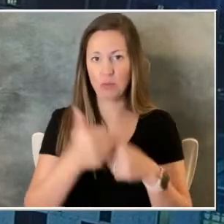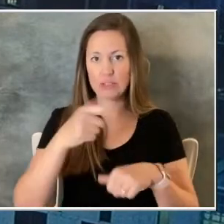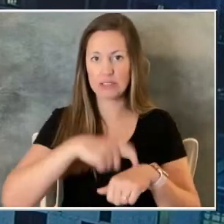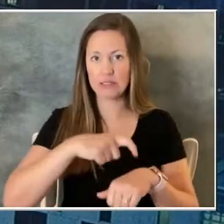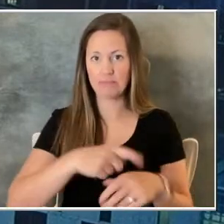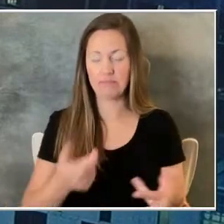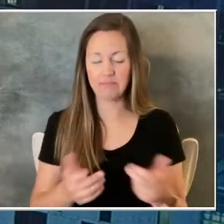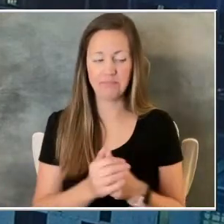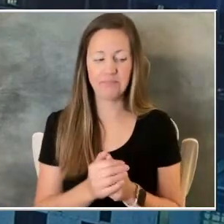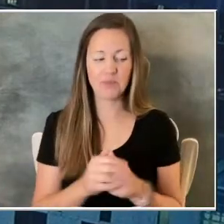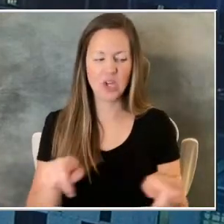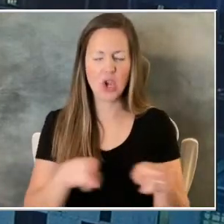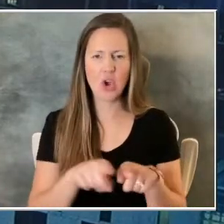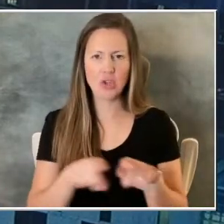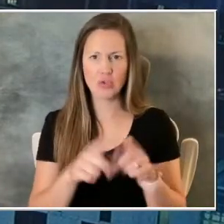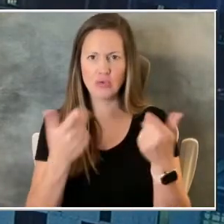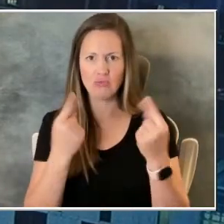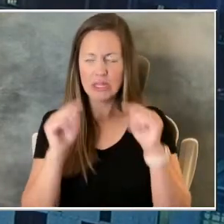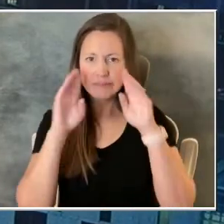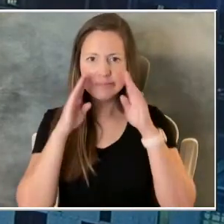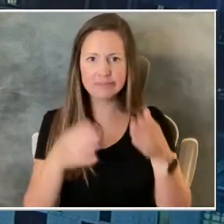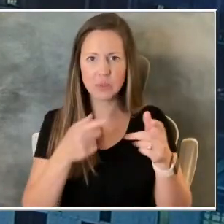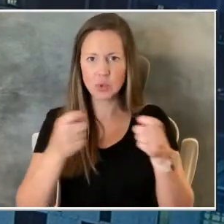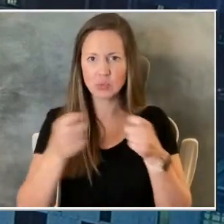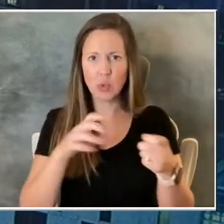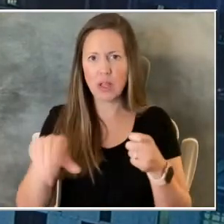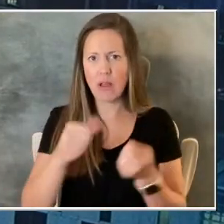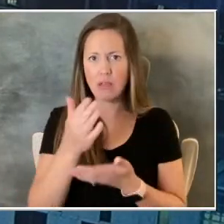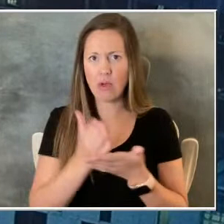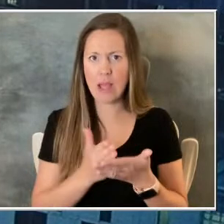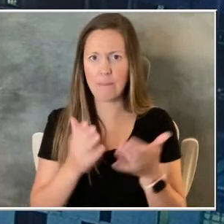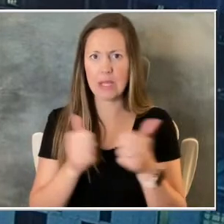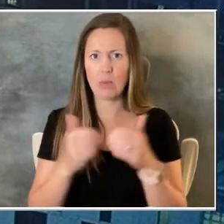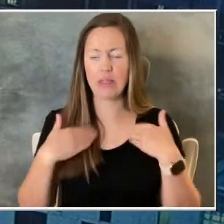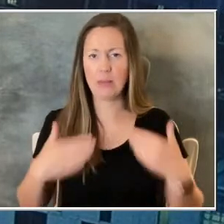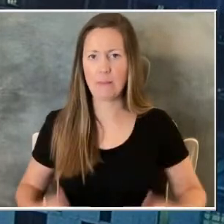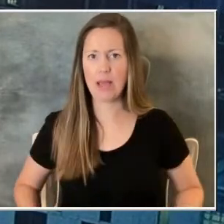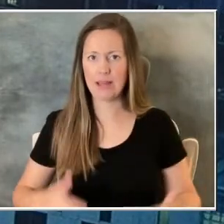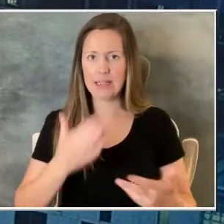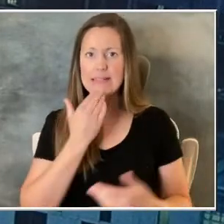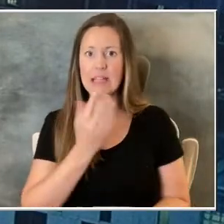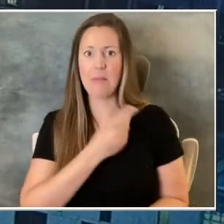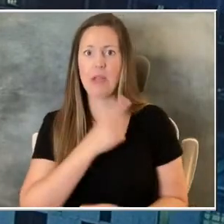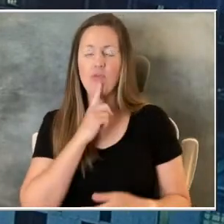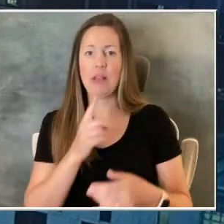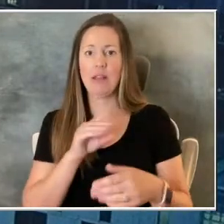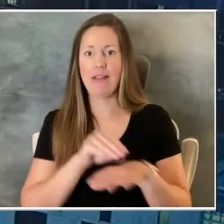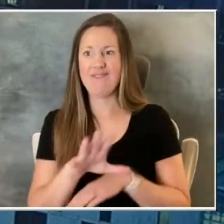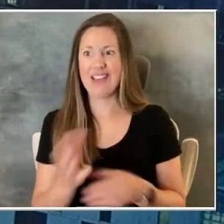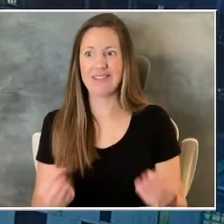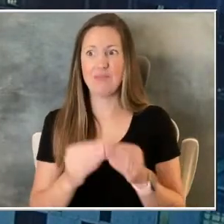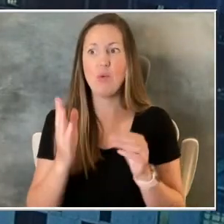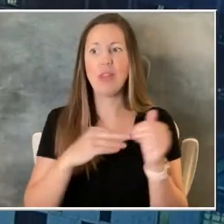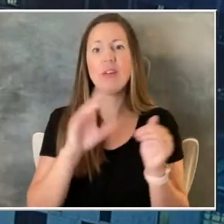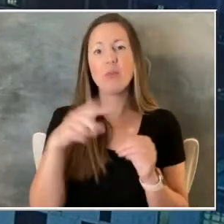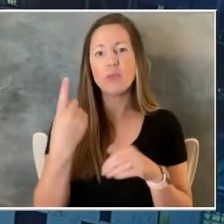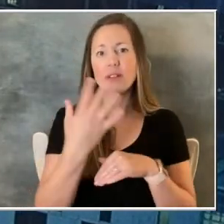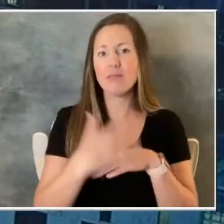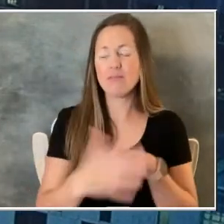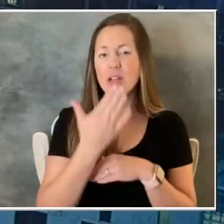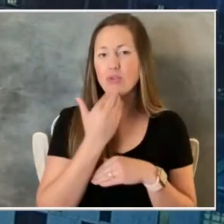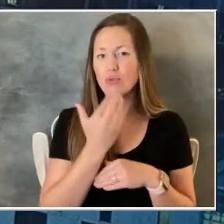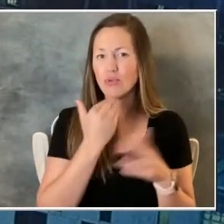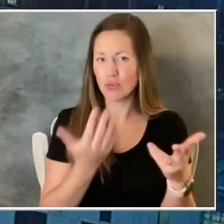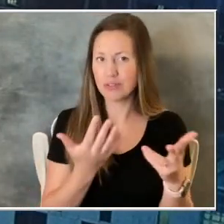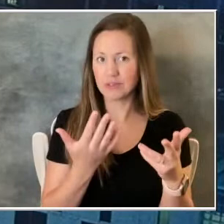working on controlling other aspects of the body, because diabetes affects more than just the blood sugars. It's what the blood sugars are doing to the